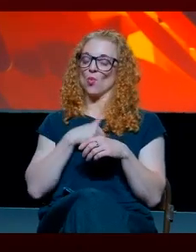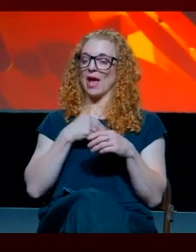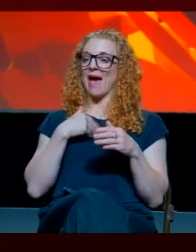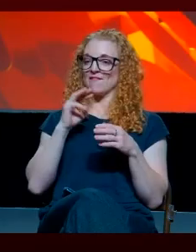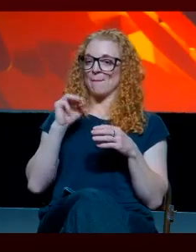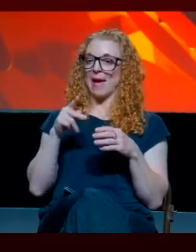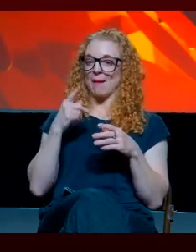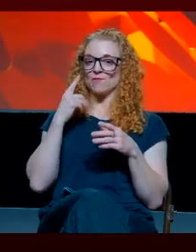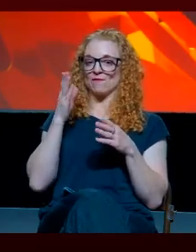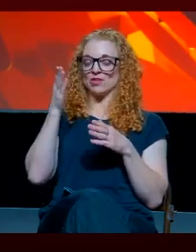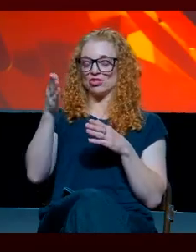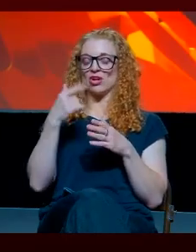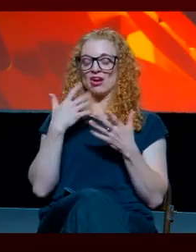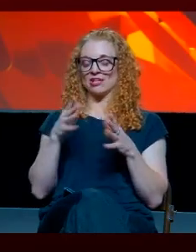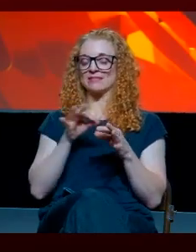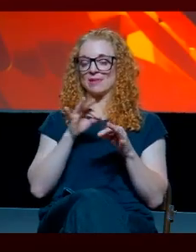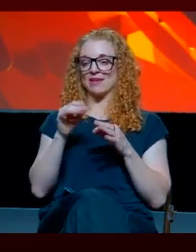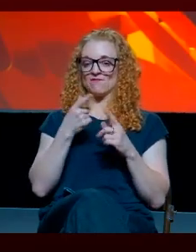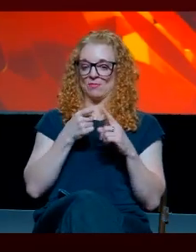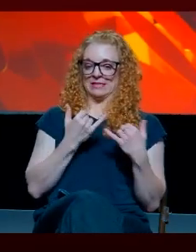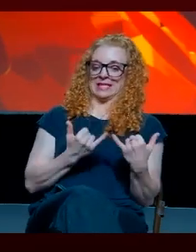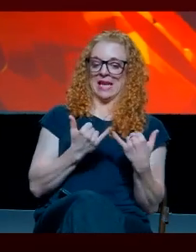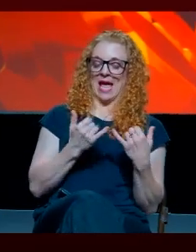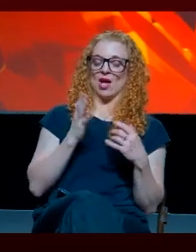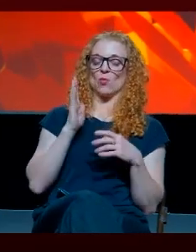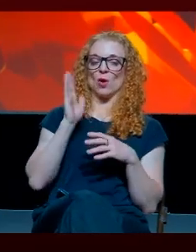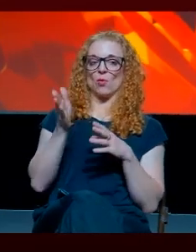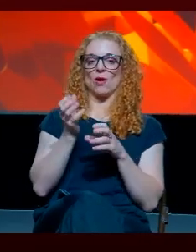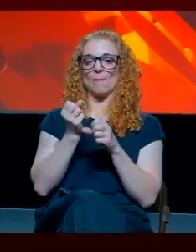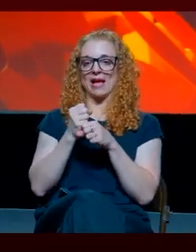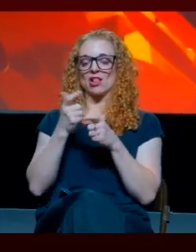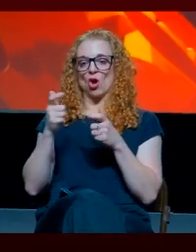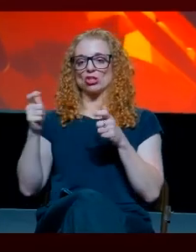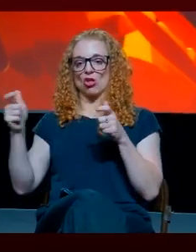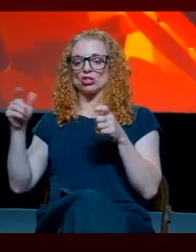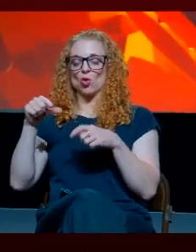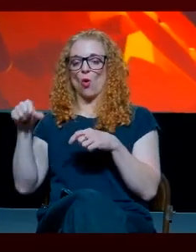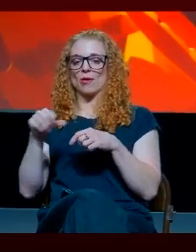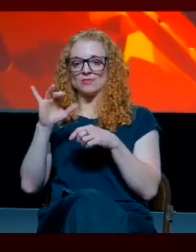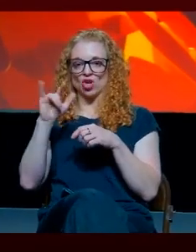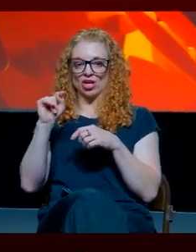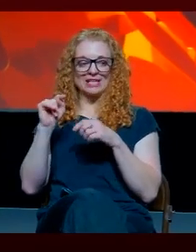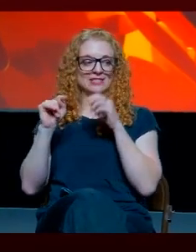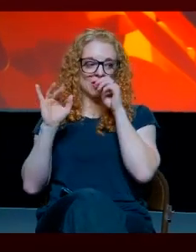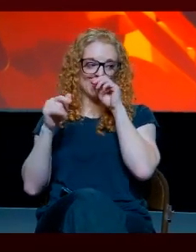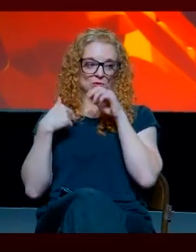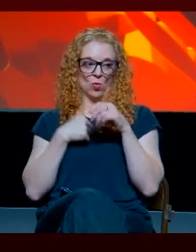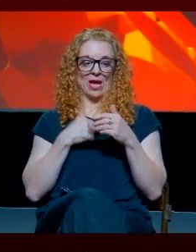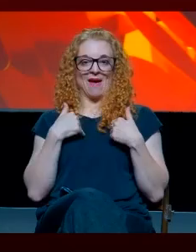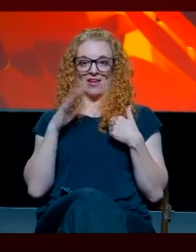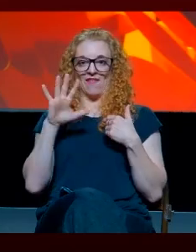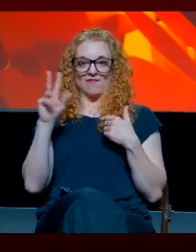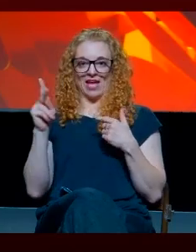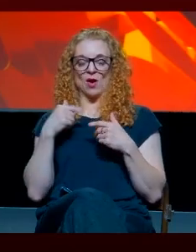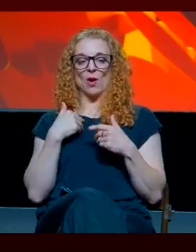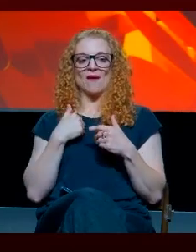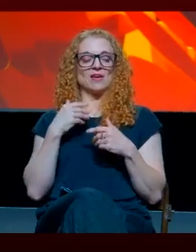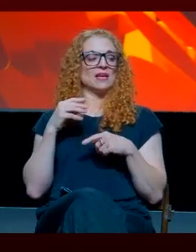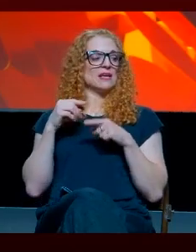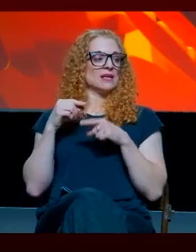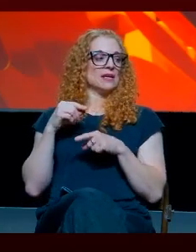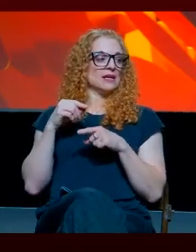as I said, that will take us from today. We're going to make larger and larger quantum circuits. So this is what we have in 5K. We've achieved